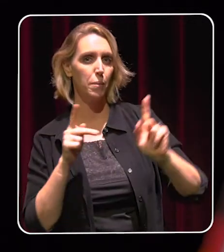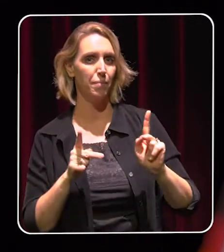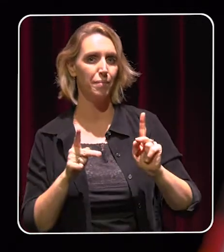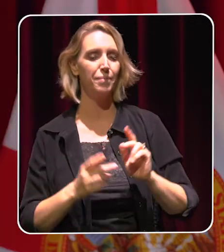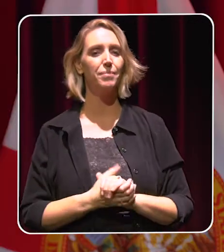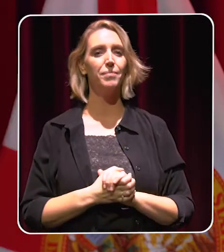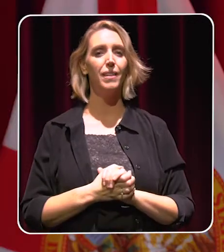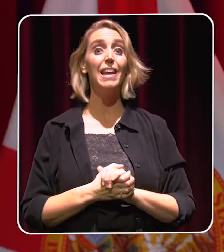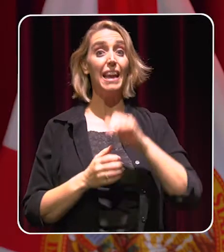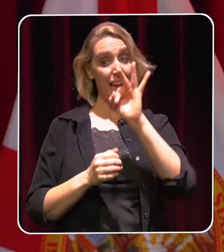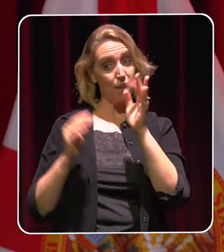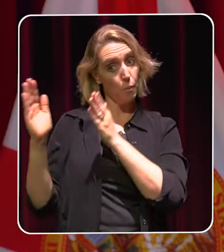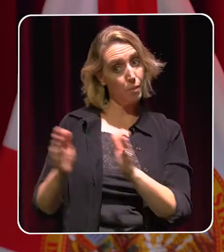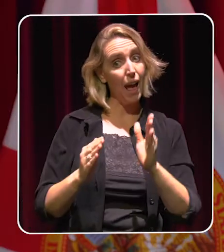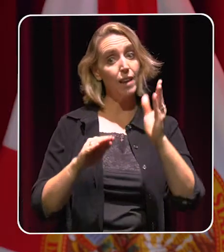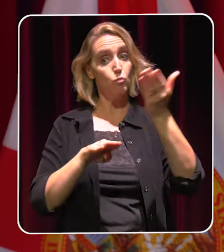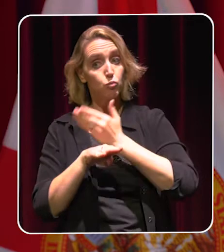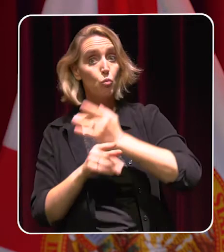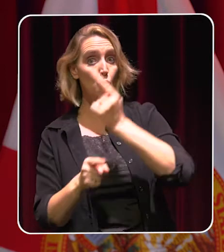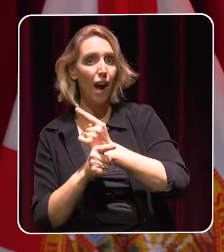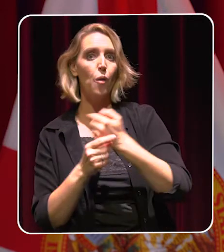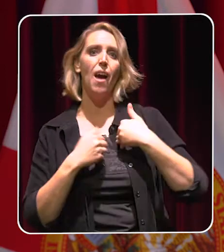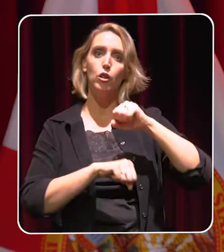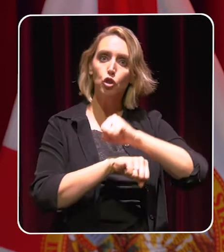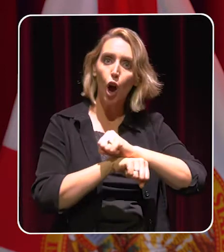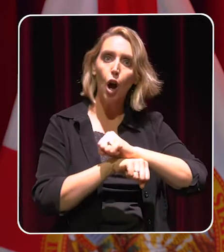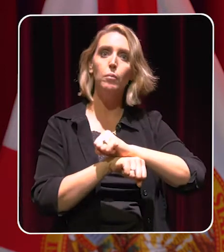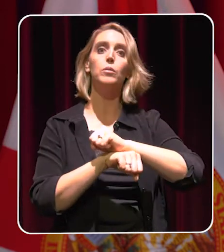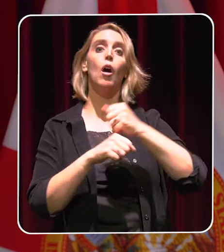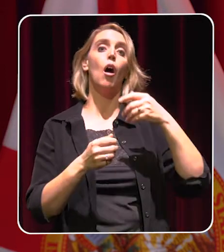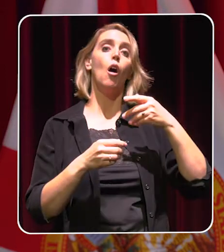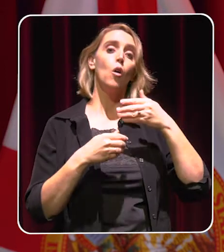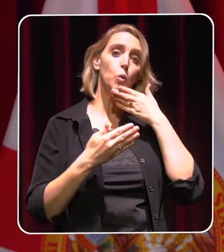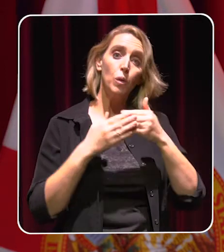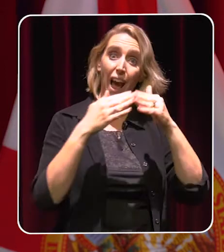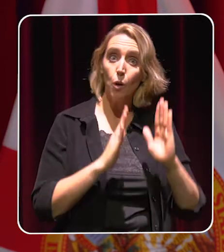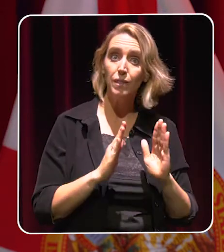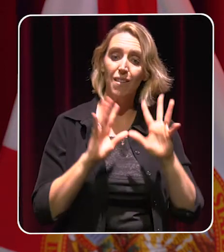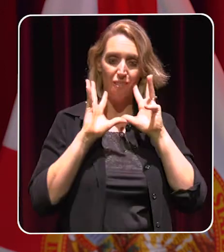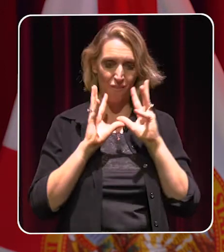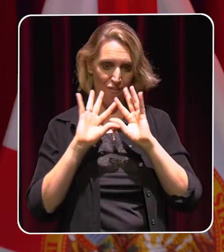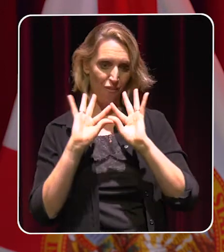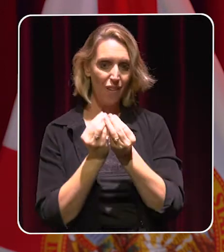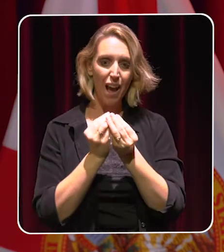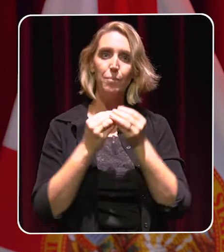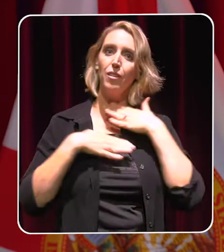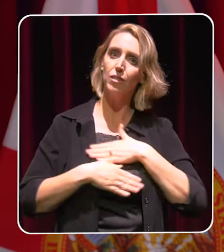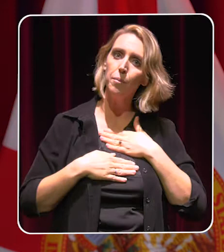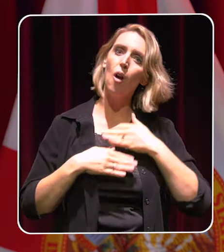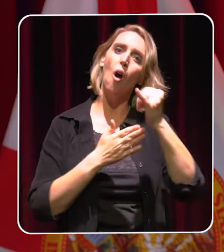all. Done right, the site will provide jobs, mixed income housing, family-oriented